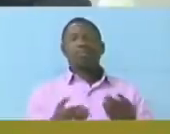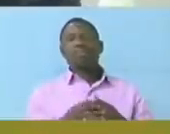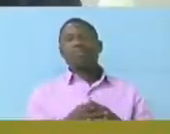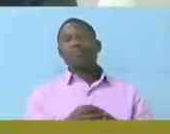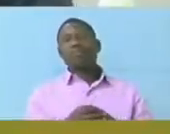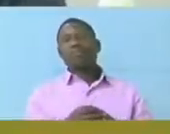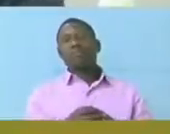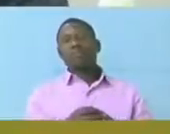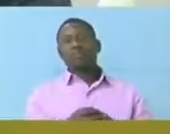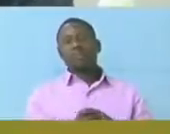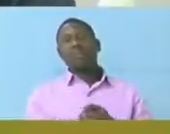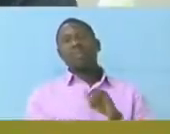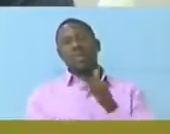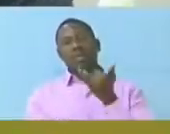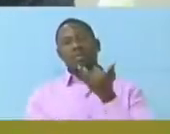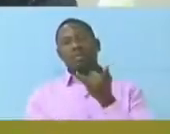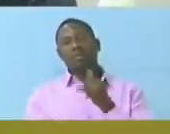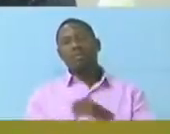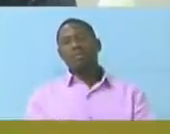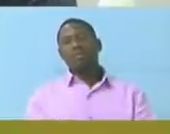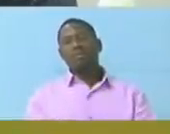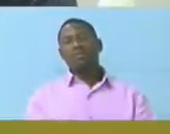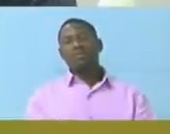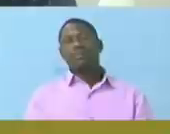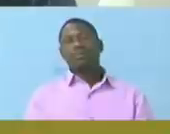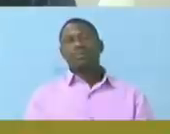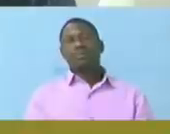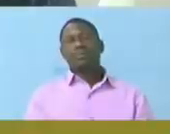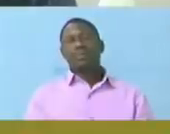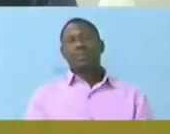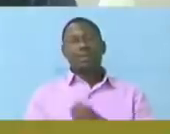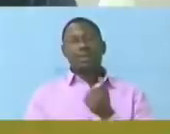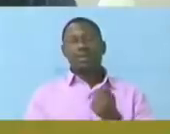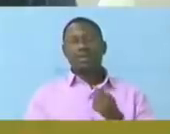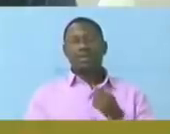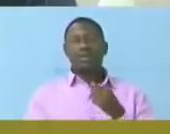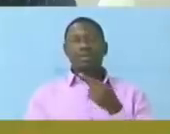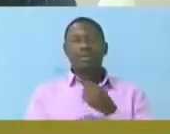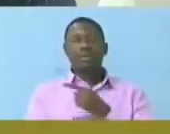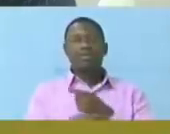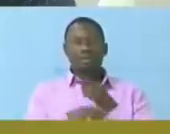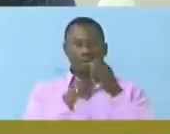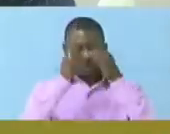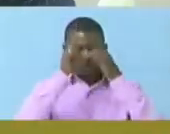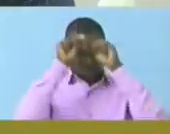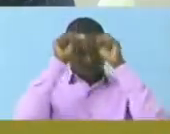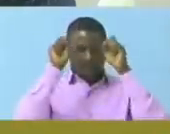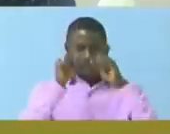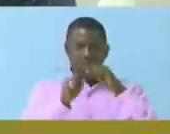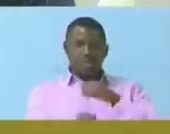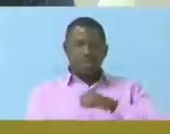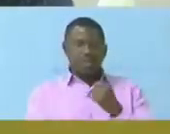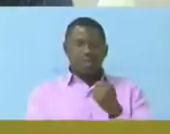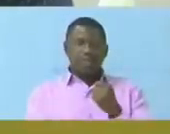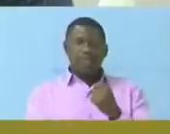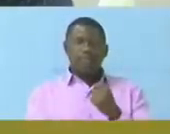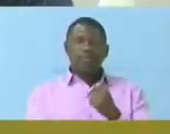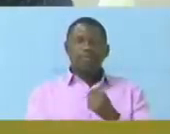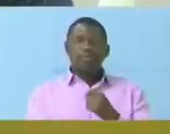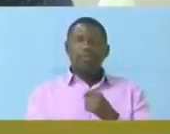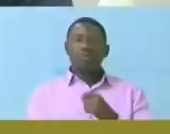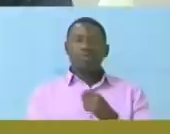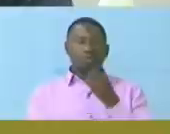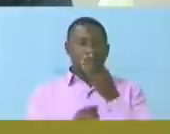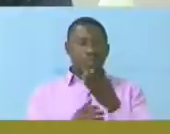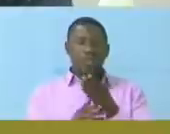lanu. Yes. Ha. And it was denying that more than 8 people were killed